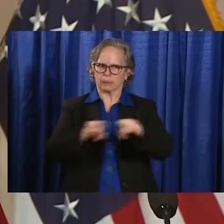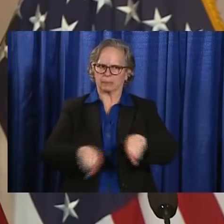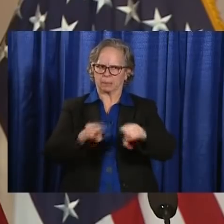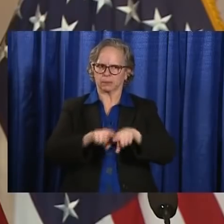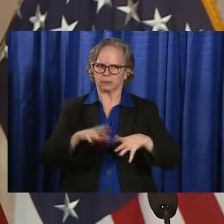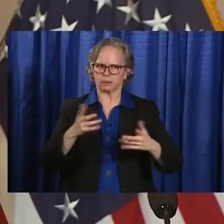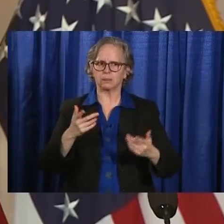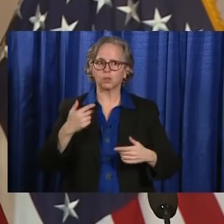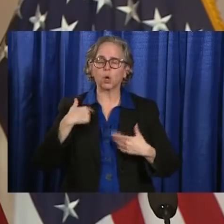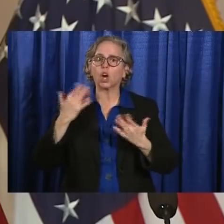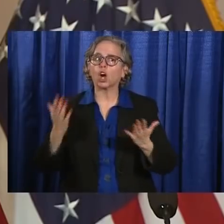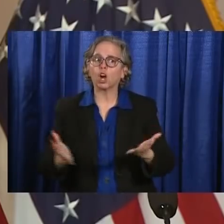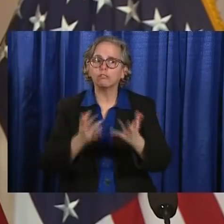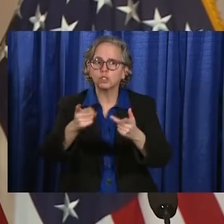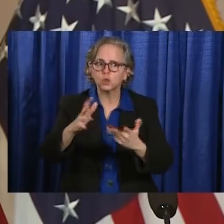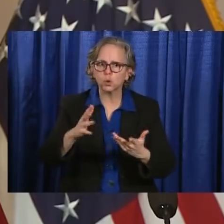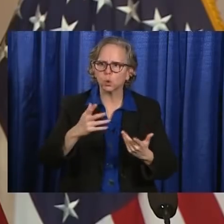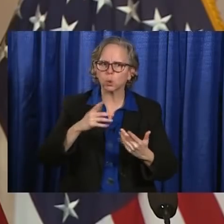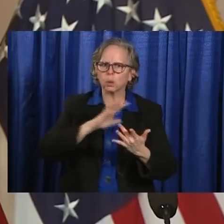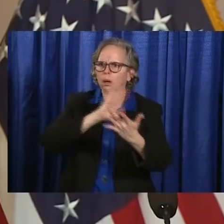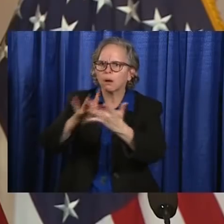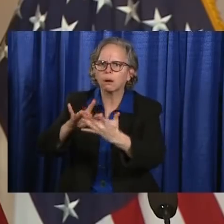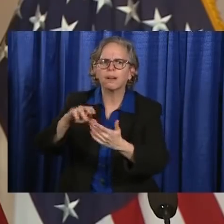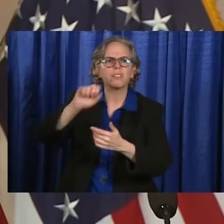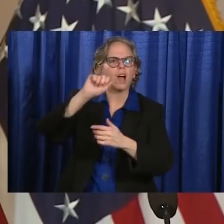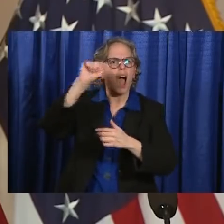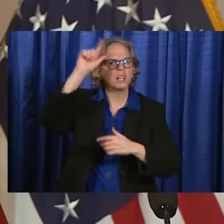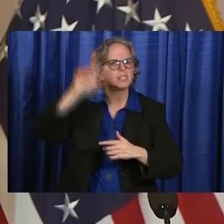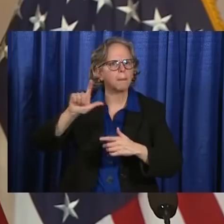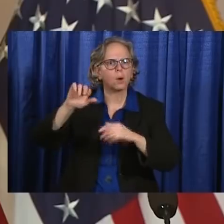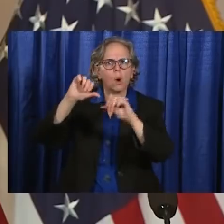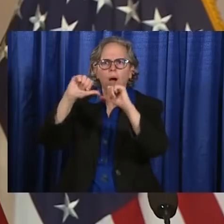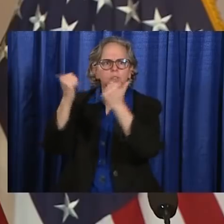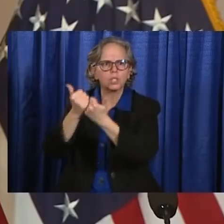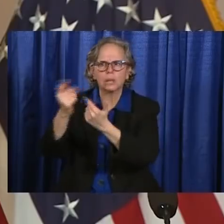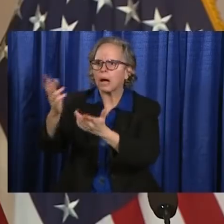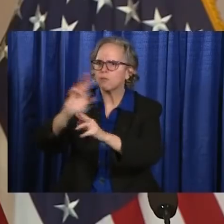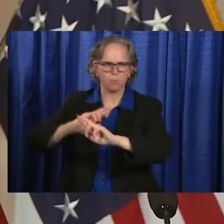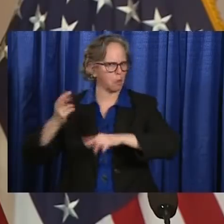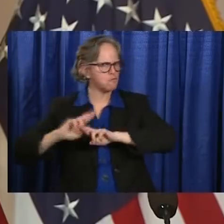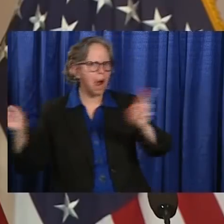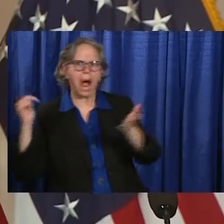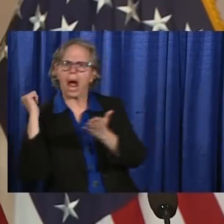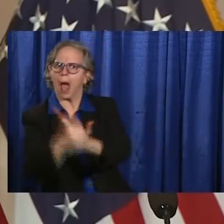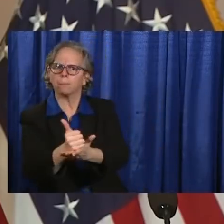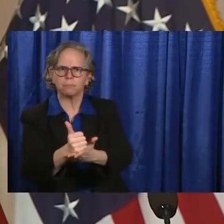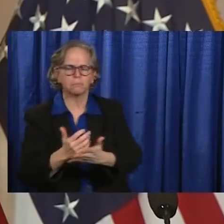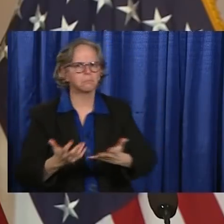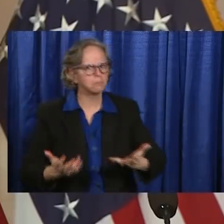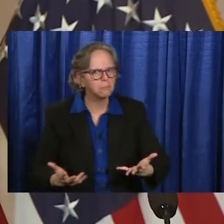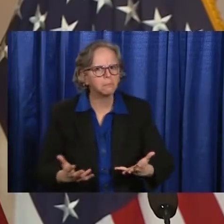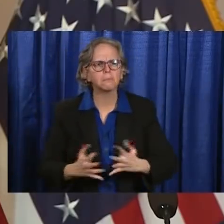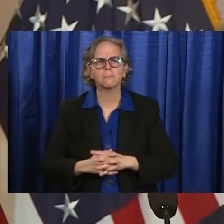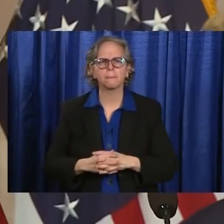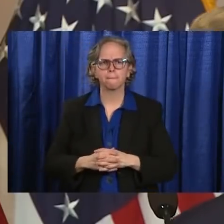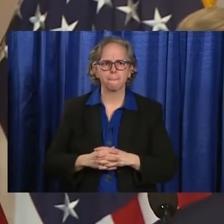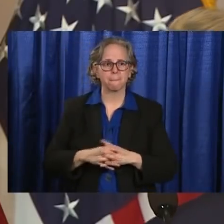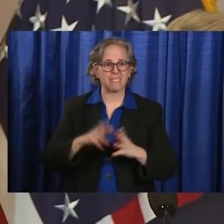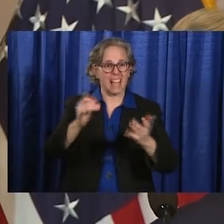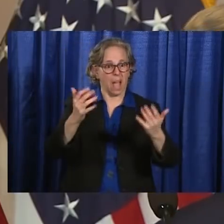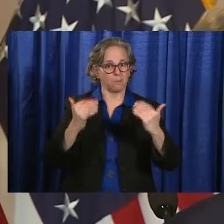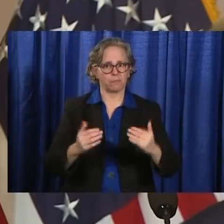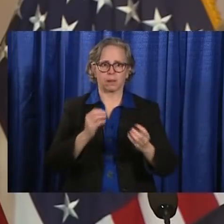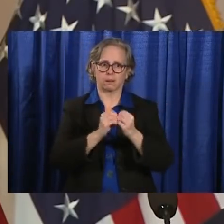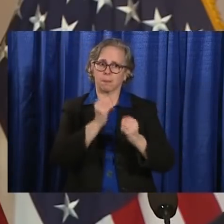people ready to help you. I want to turn to meals because food access